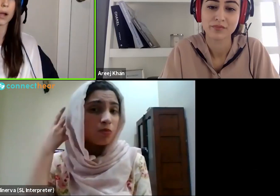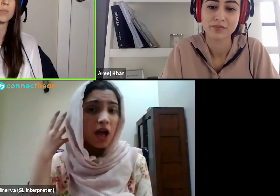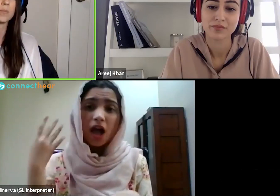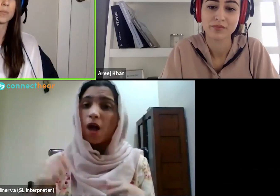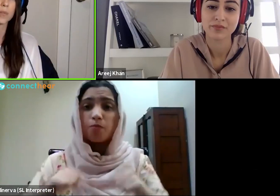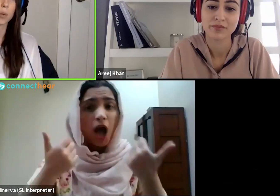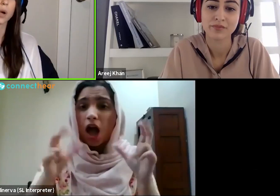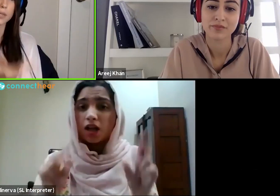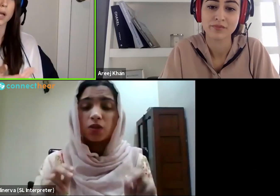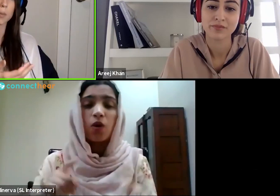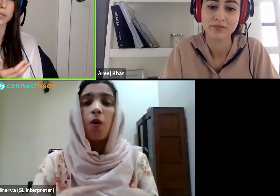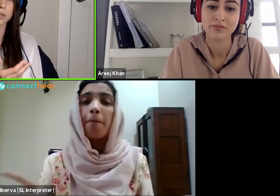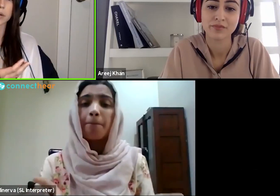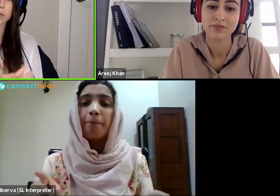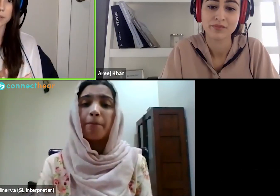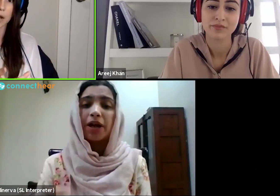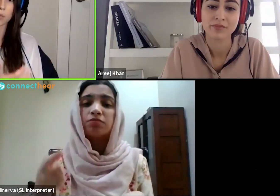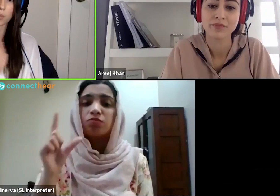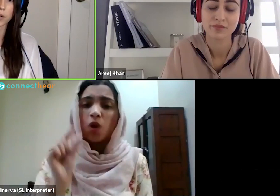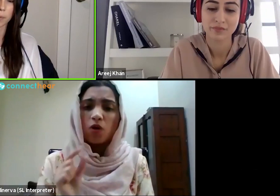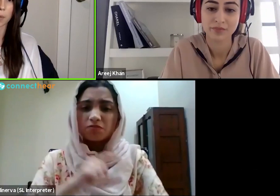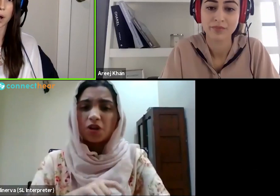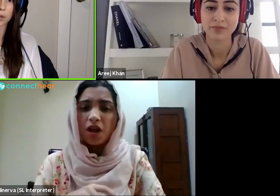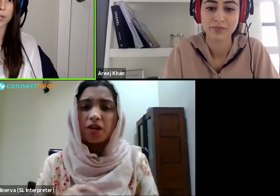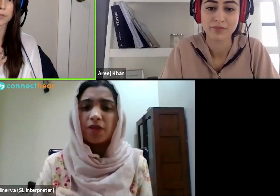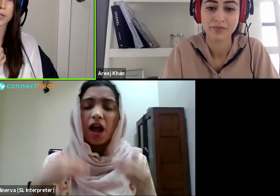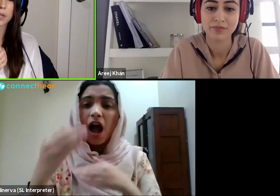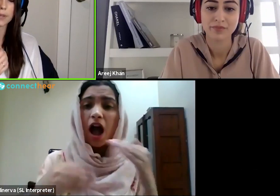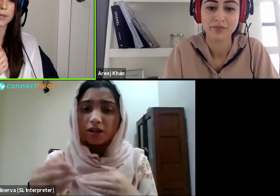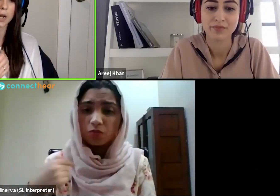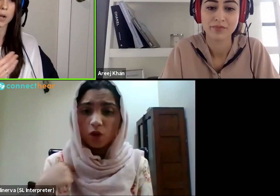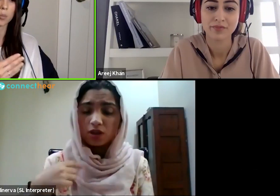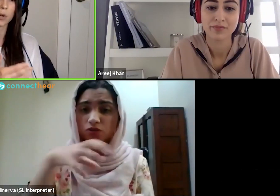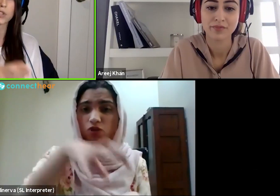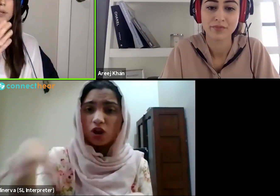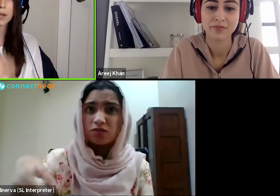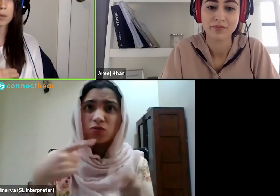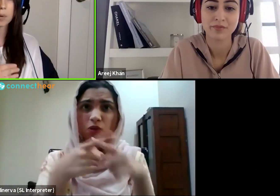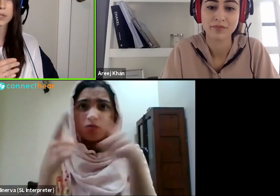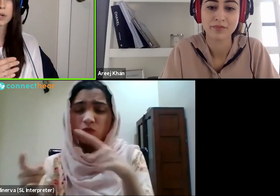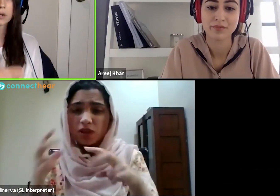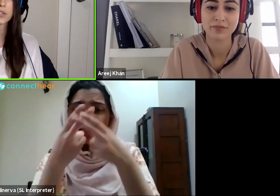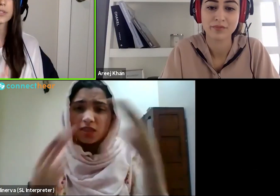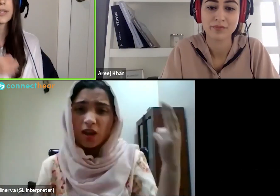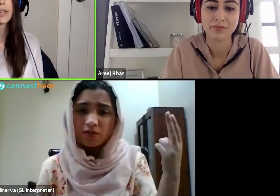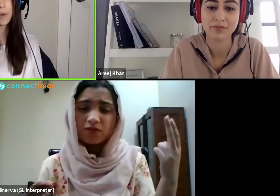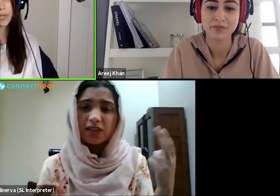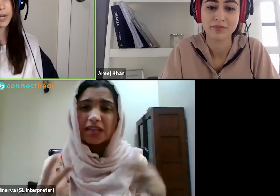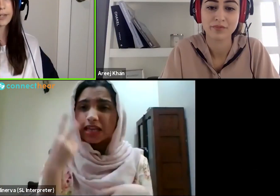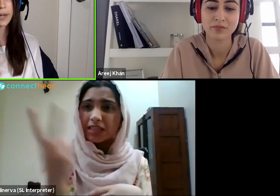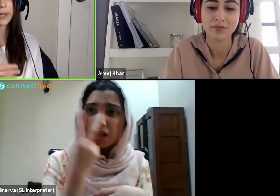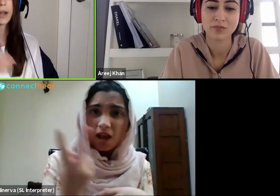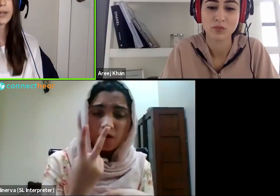that there was a cochlear implant center in the South nearby where I lived. And then we joined that cochlear implant center to see if